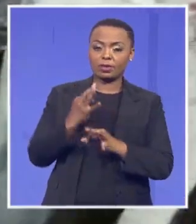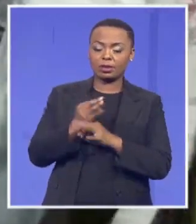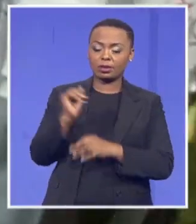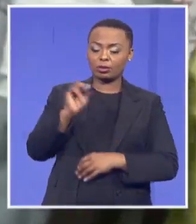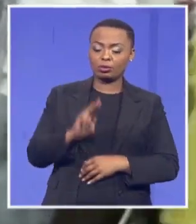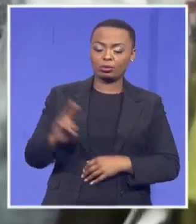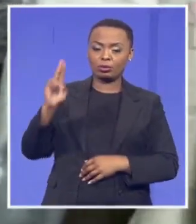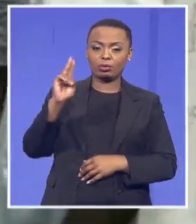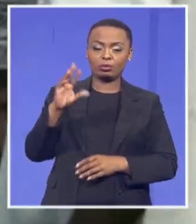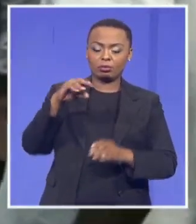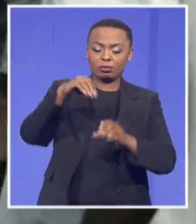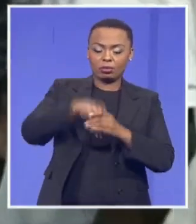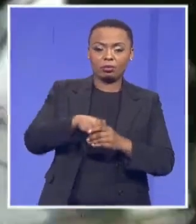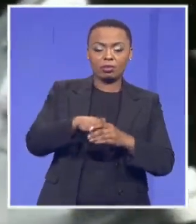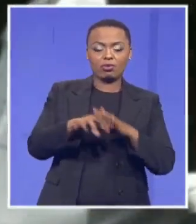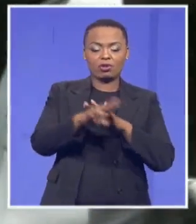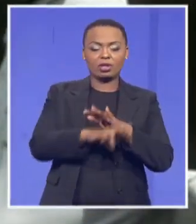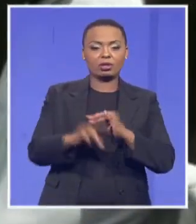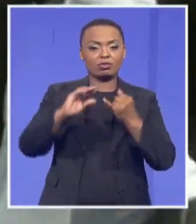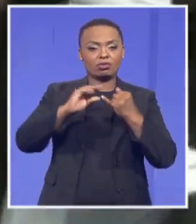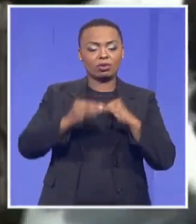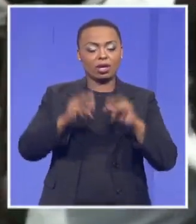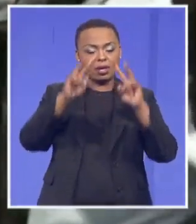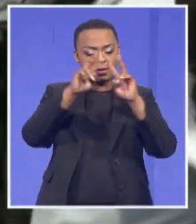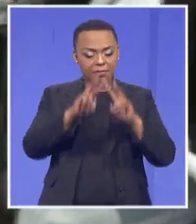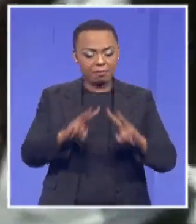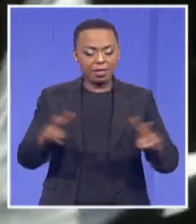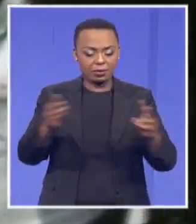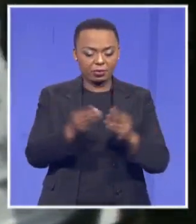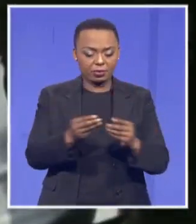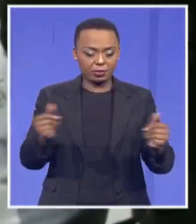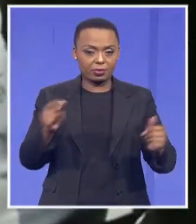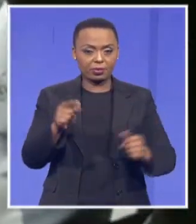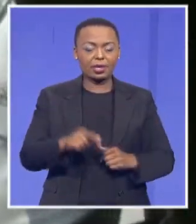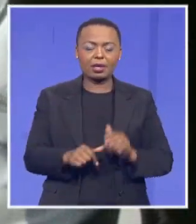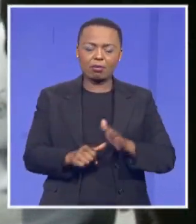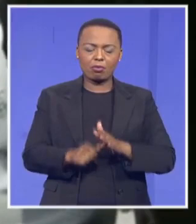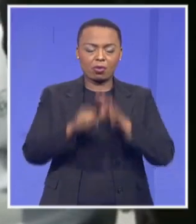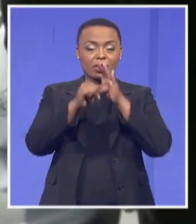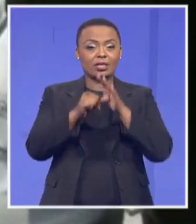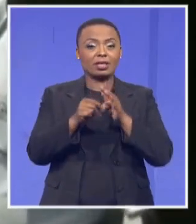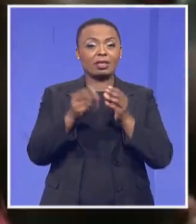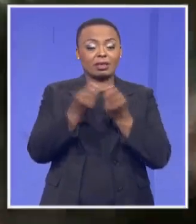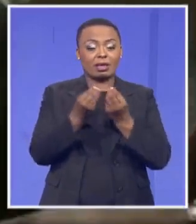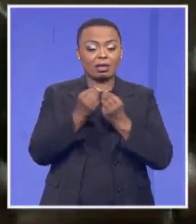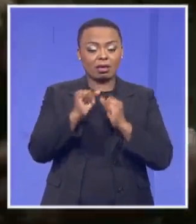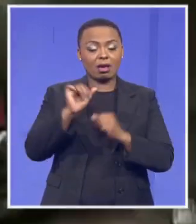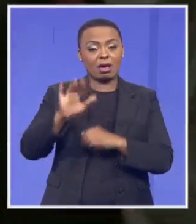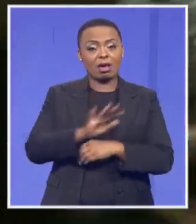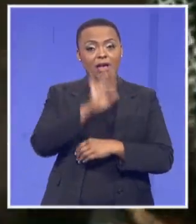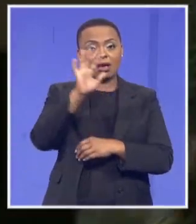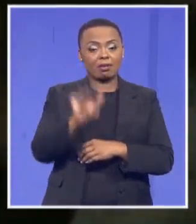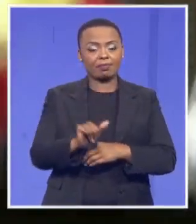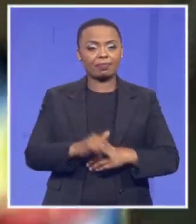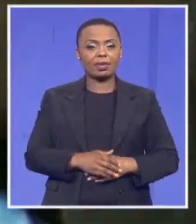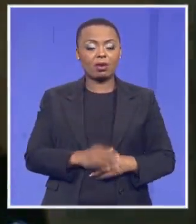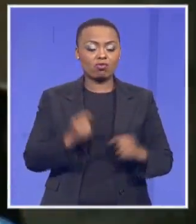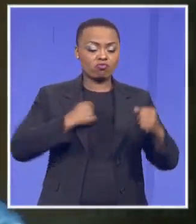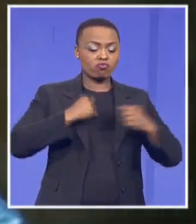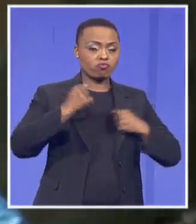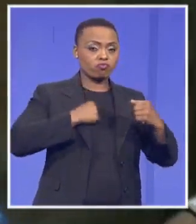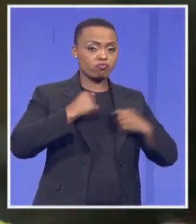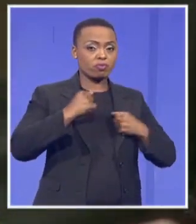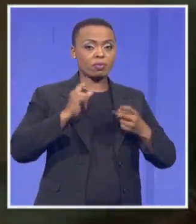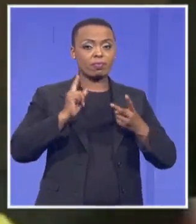Lakes region to try and bring peace in that important part of Africa. The current standoff between Rwanda and the